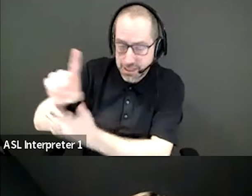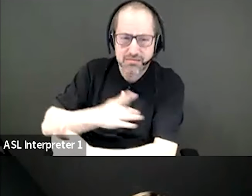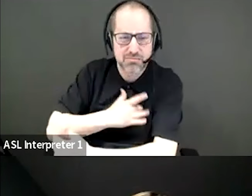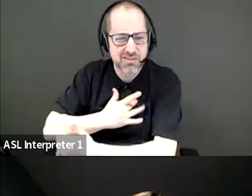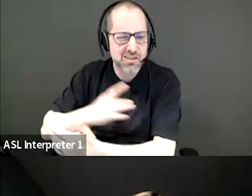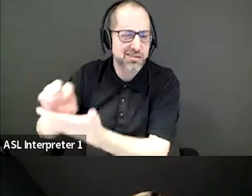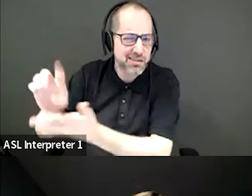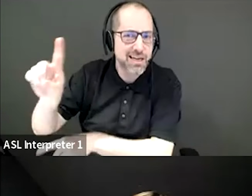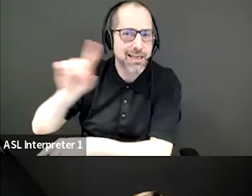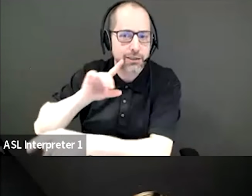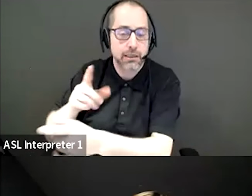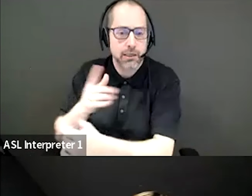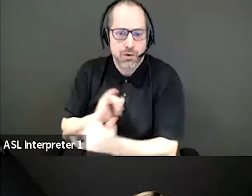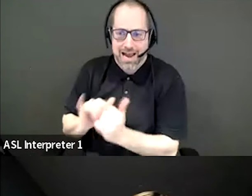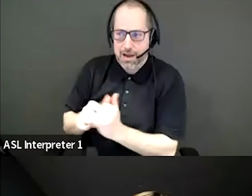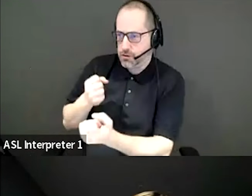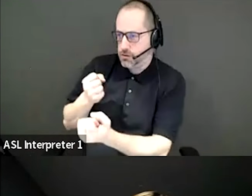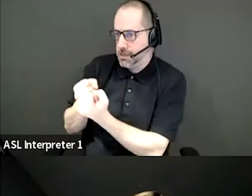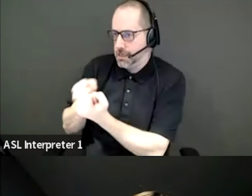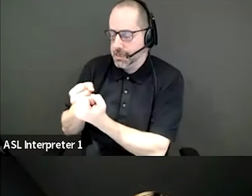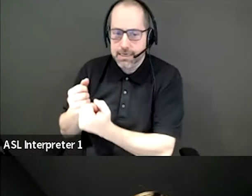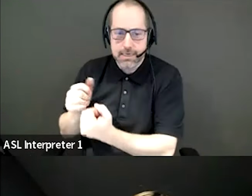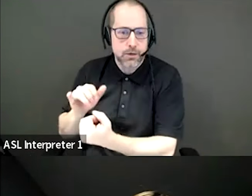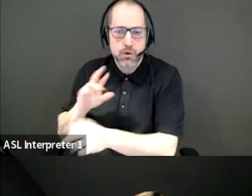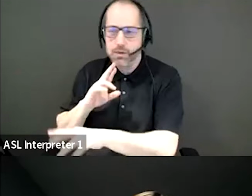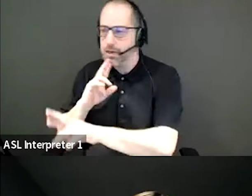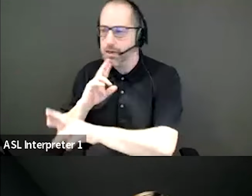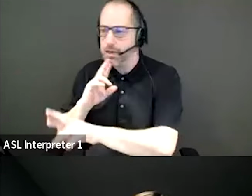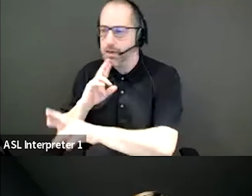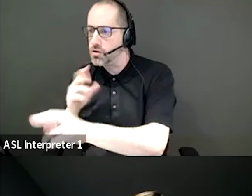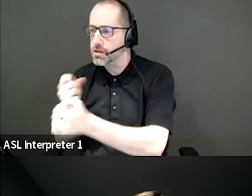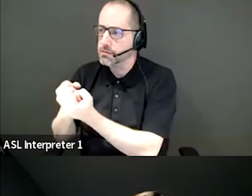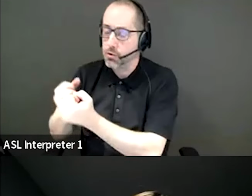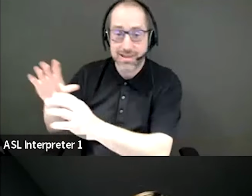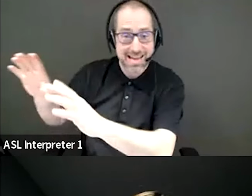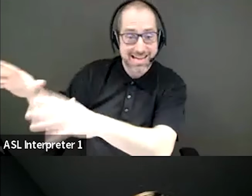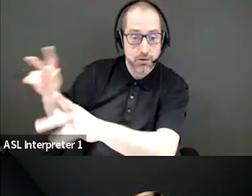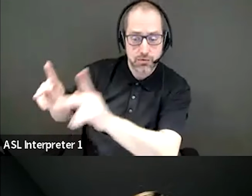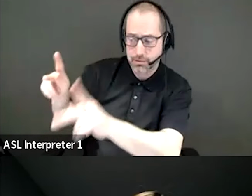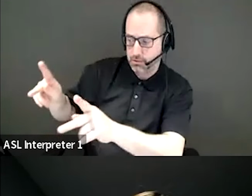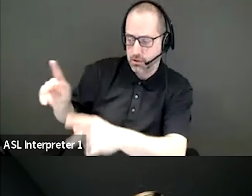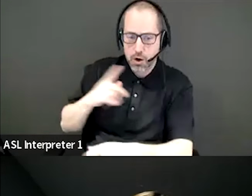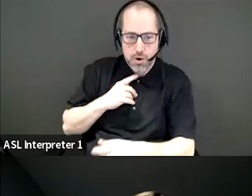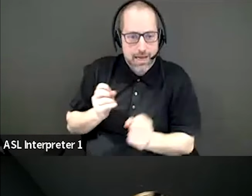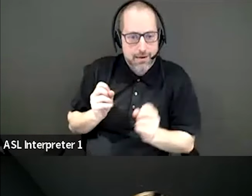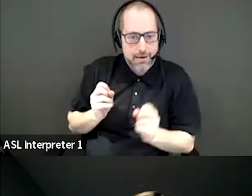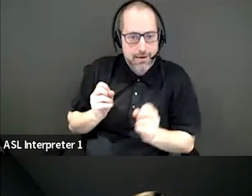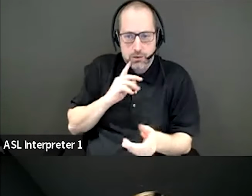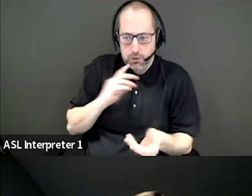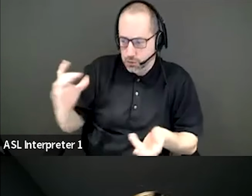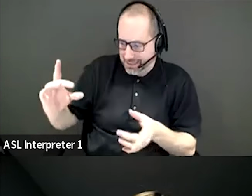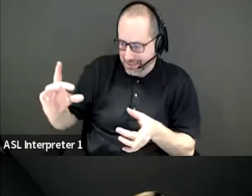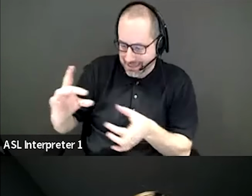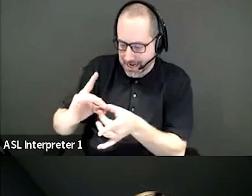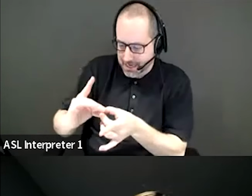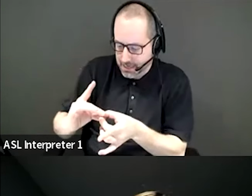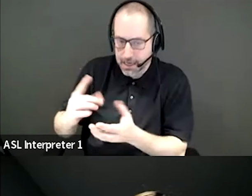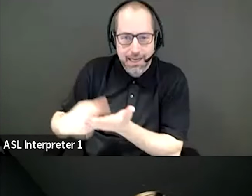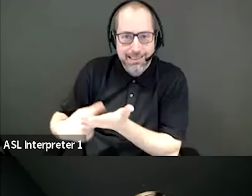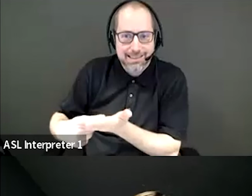within support, within the response side of the houses, opportunities to connect and talk about some of those pinch points and really